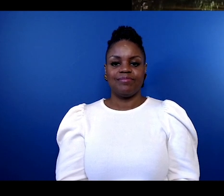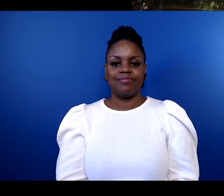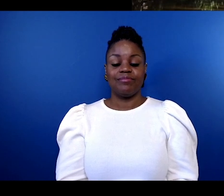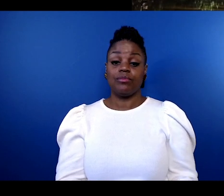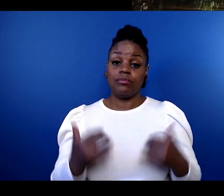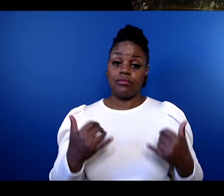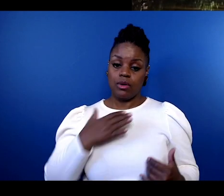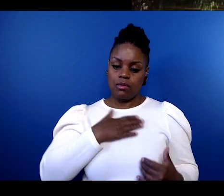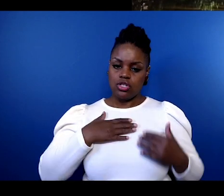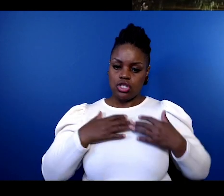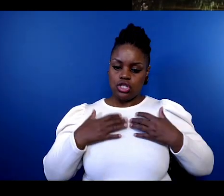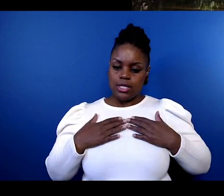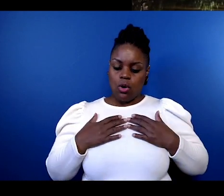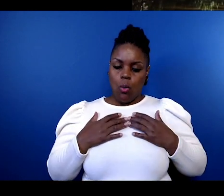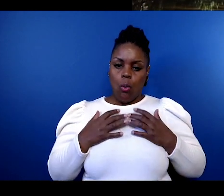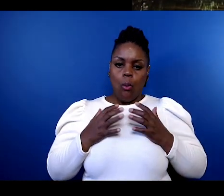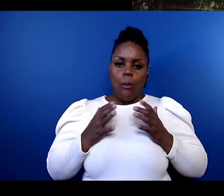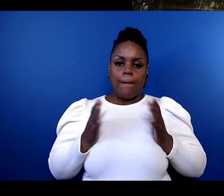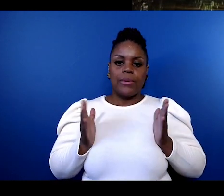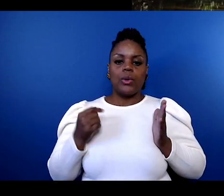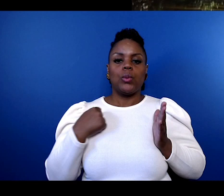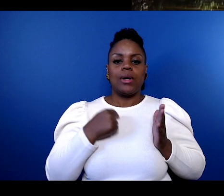and fall as you exhale.